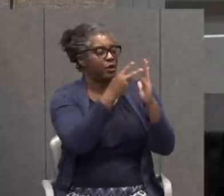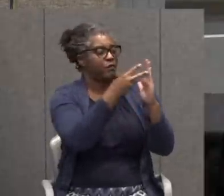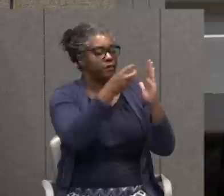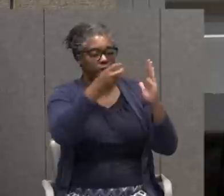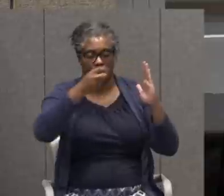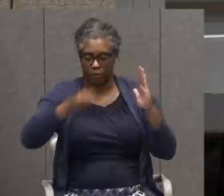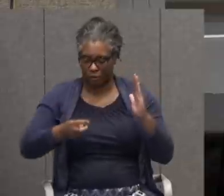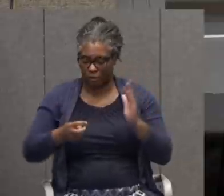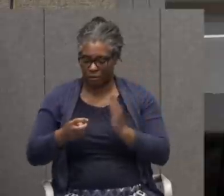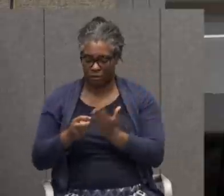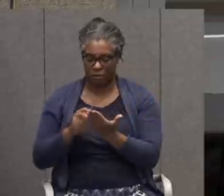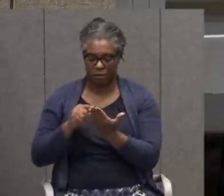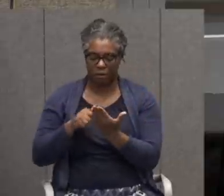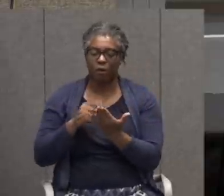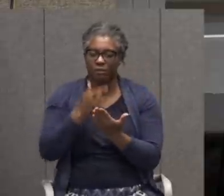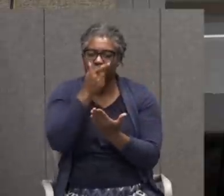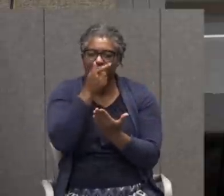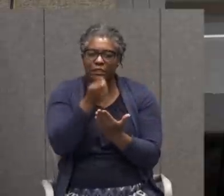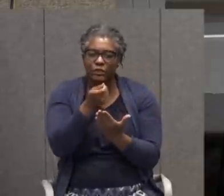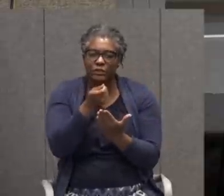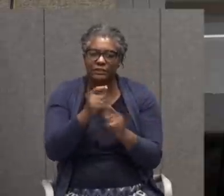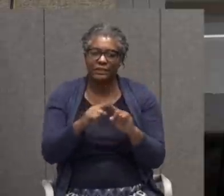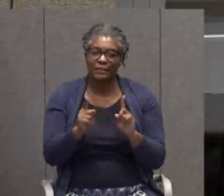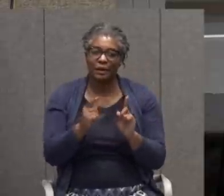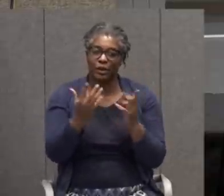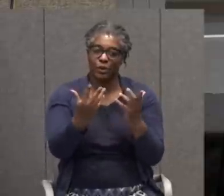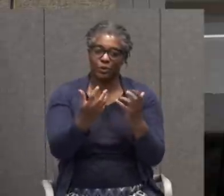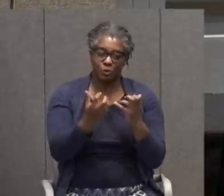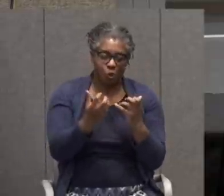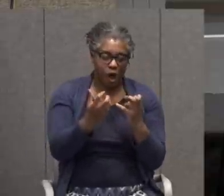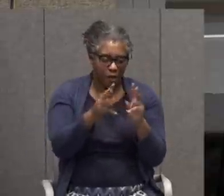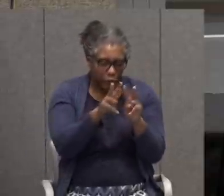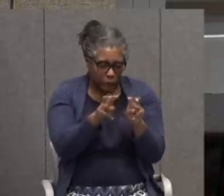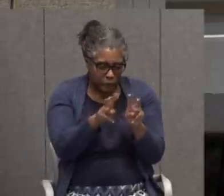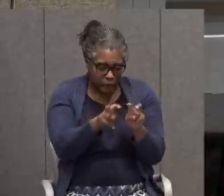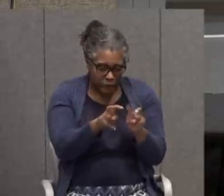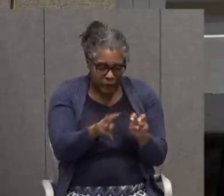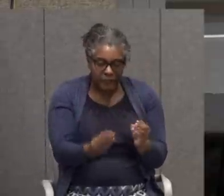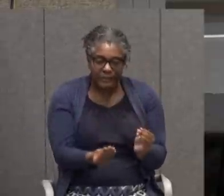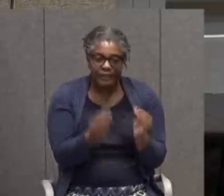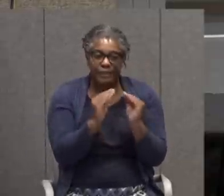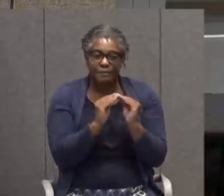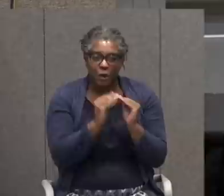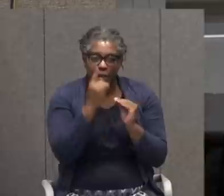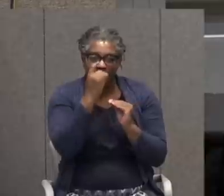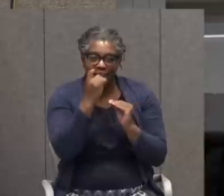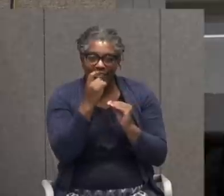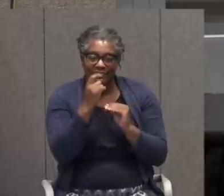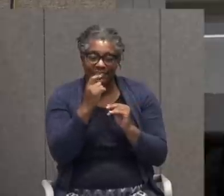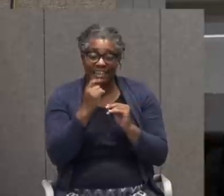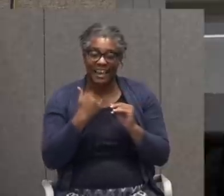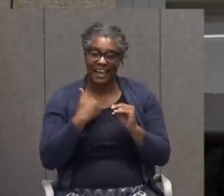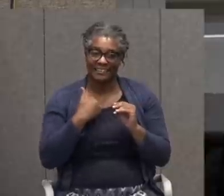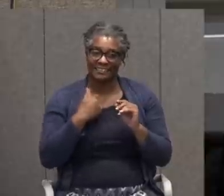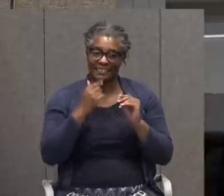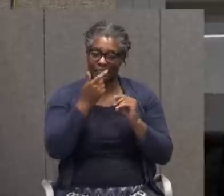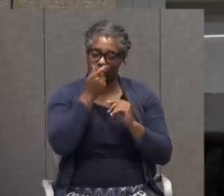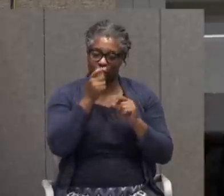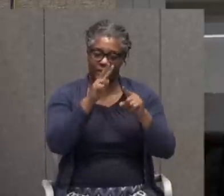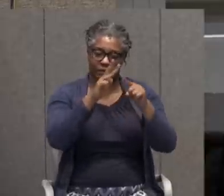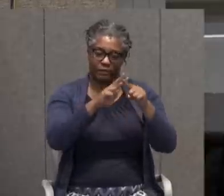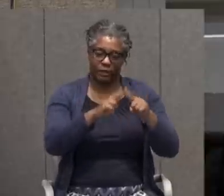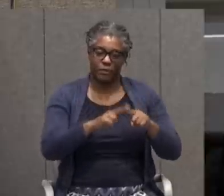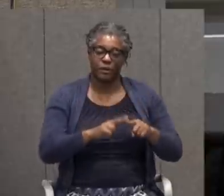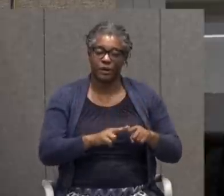interesting to you, but you might want to dig a little deeper because it has some awesome vocabulary in it. So think about that.